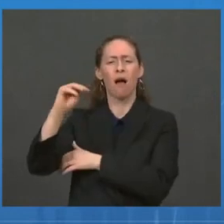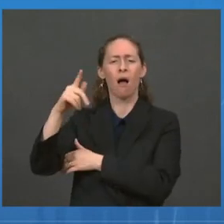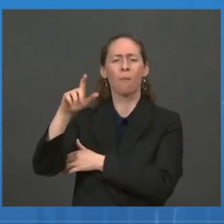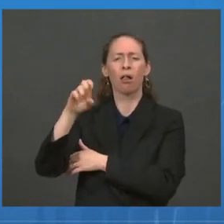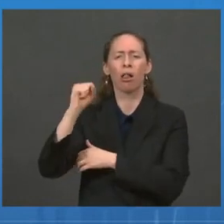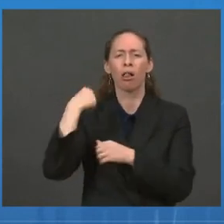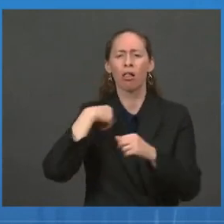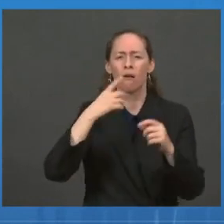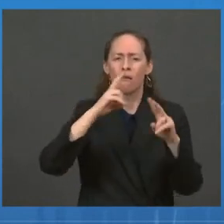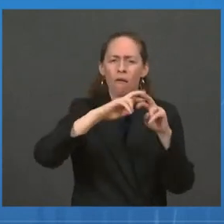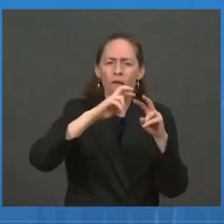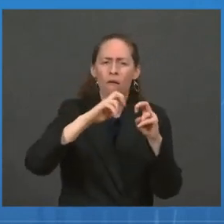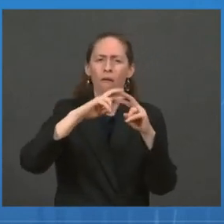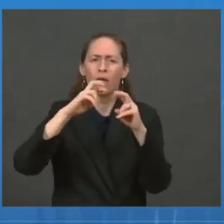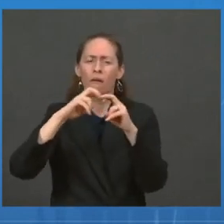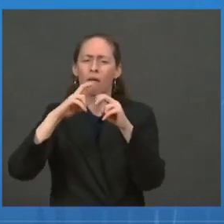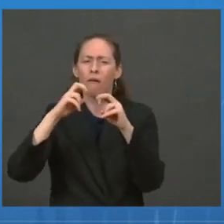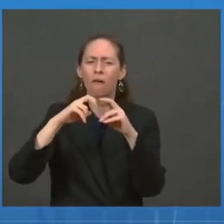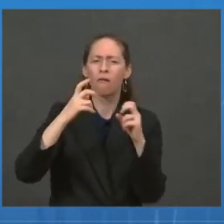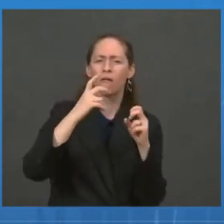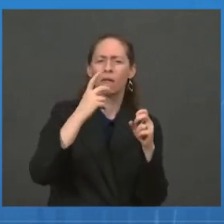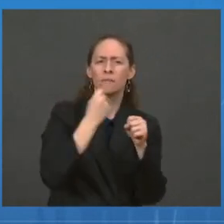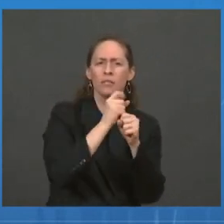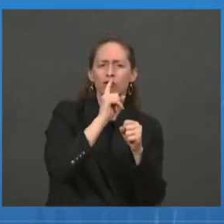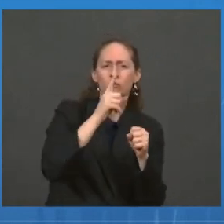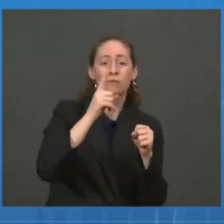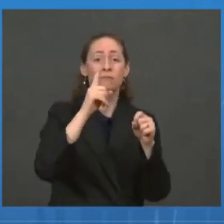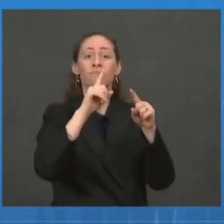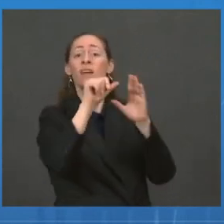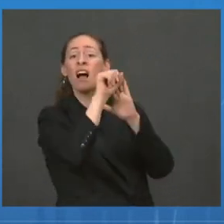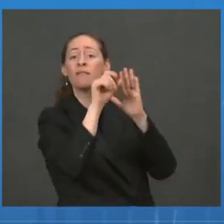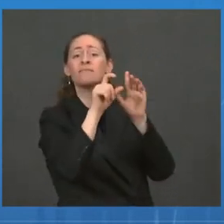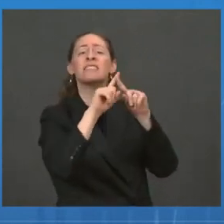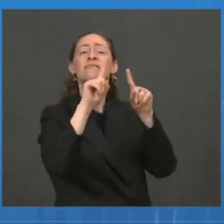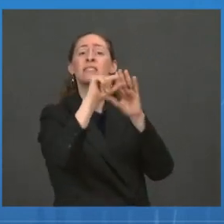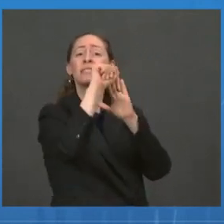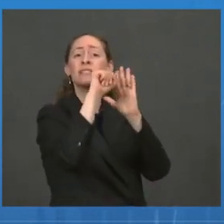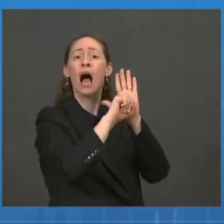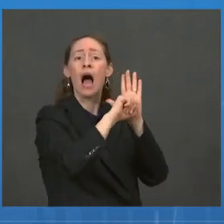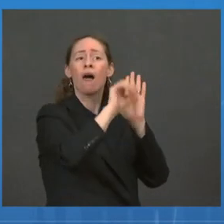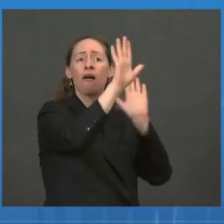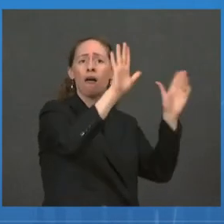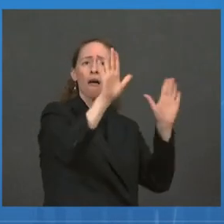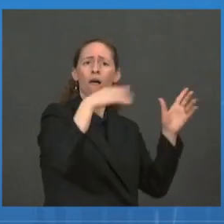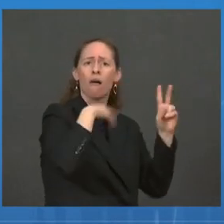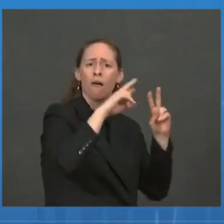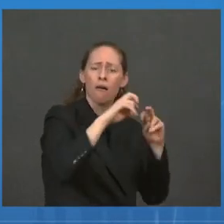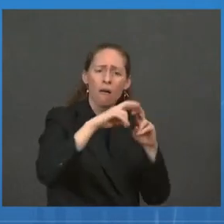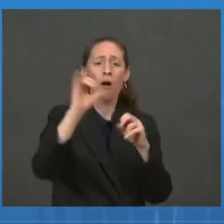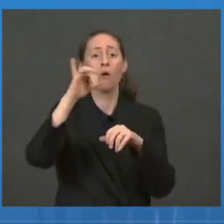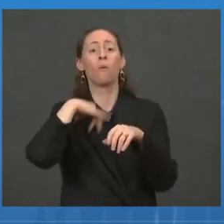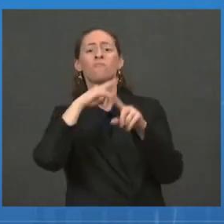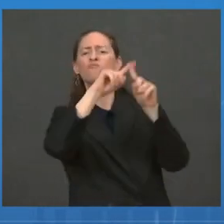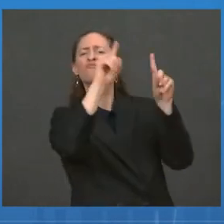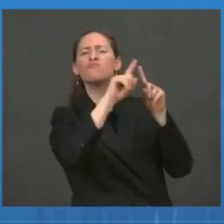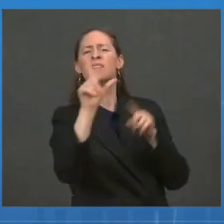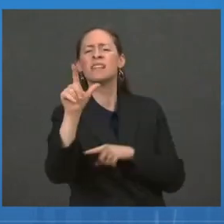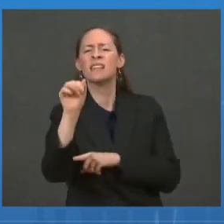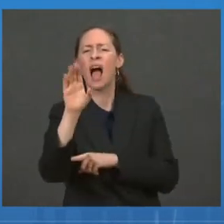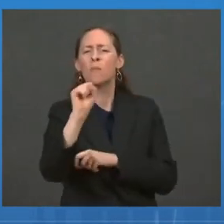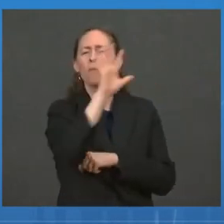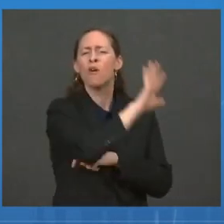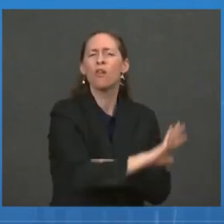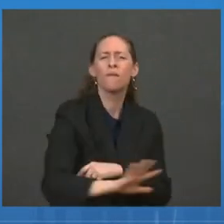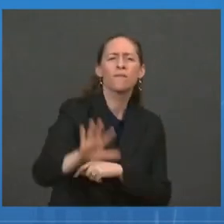country collaborating with state labs academia and industry partners and our variant surveillance